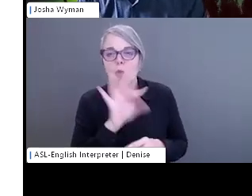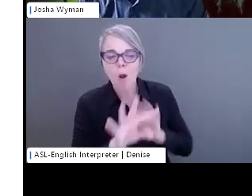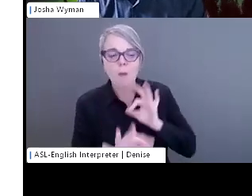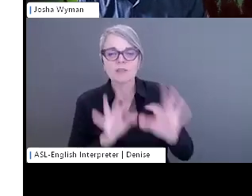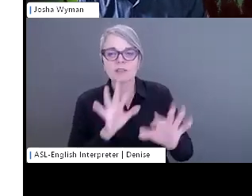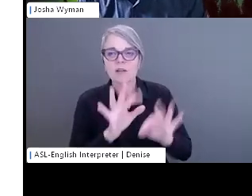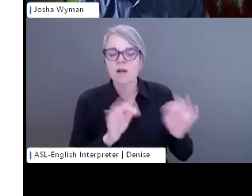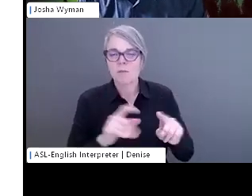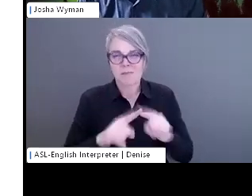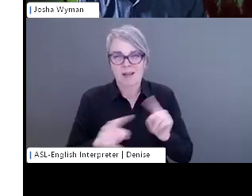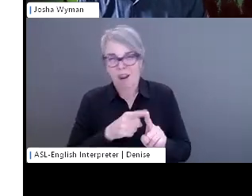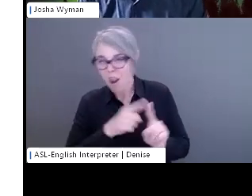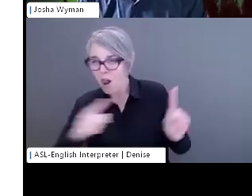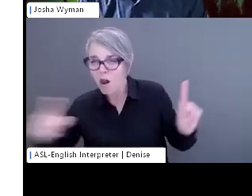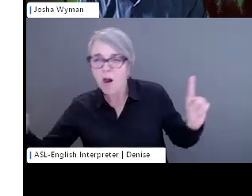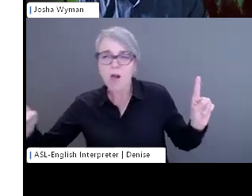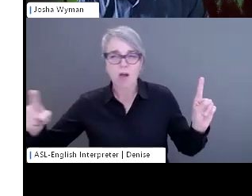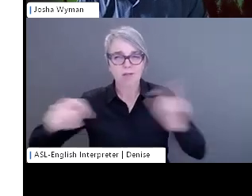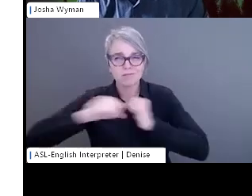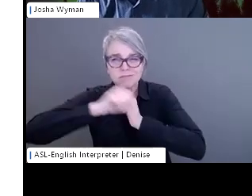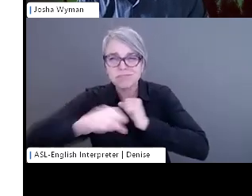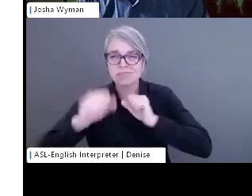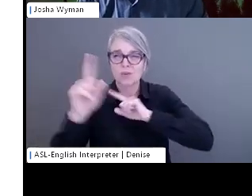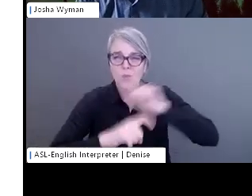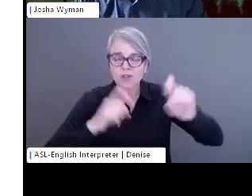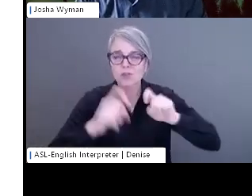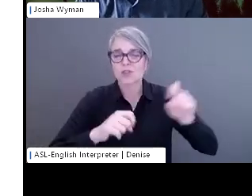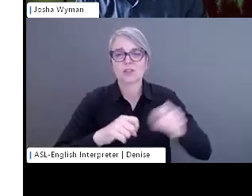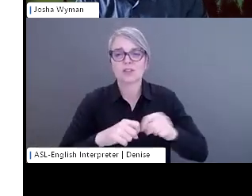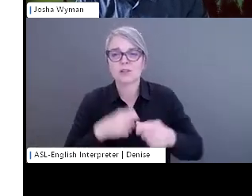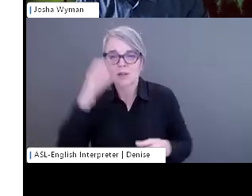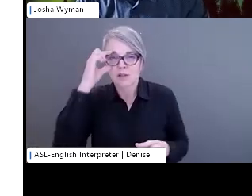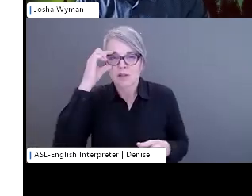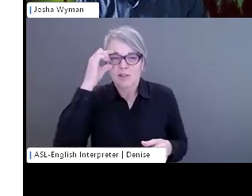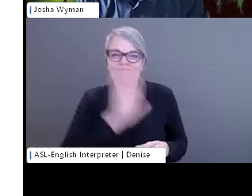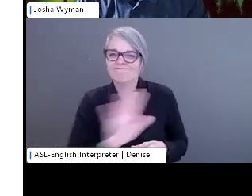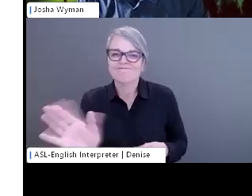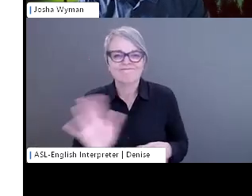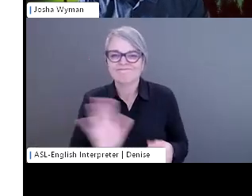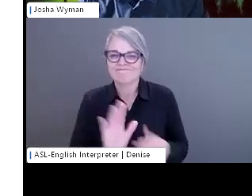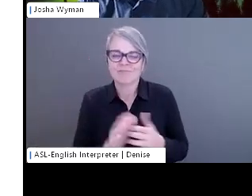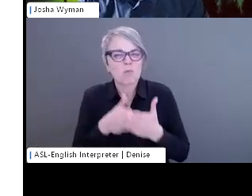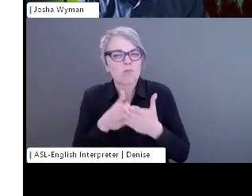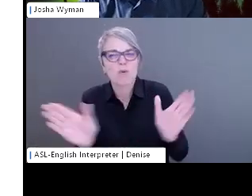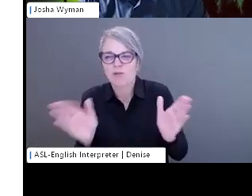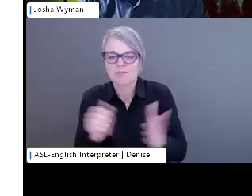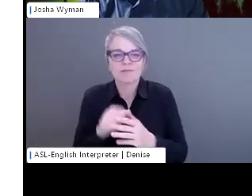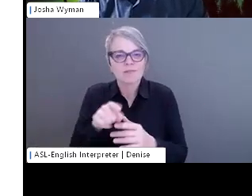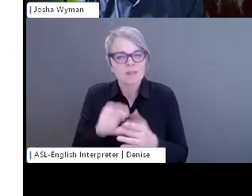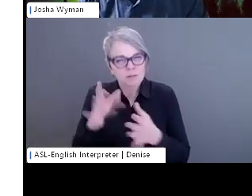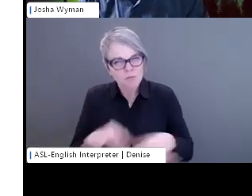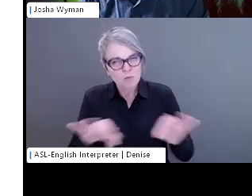are discouraged. And it's very important to plan in advance to determine what accommodations and supports are needed for the